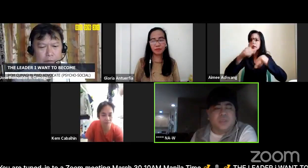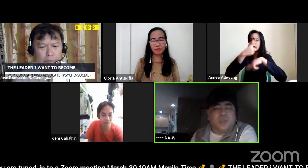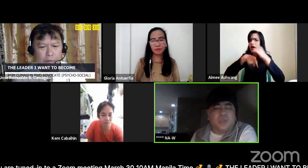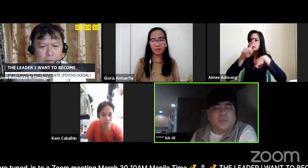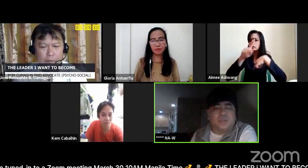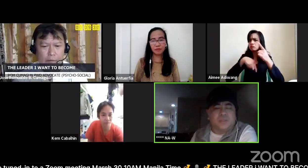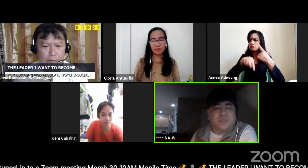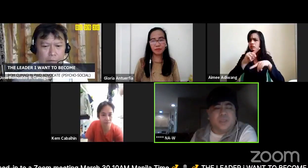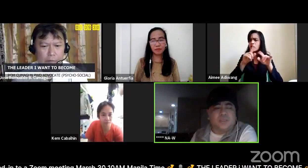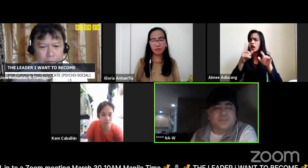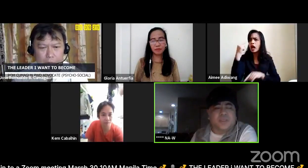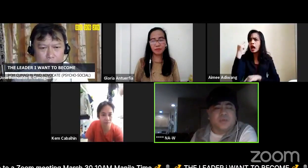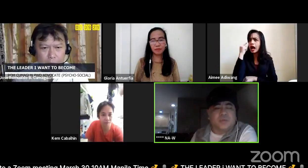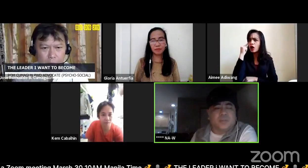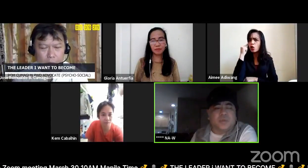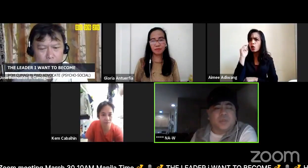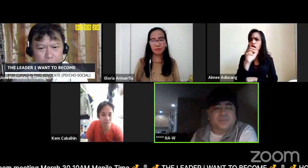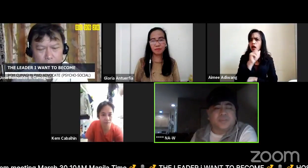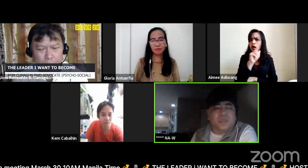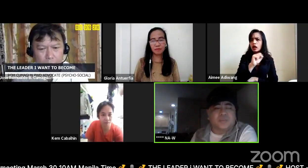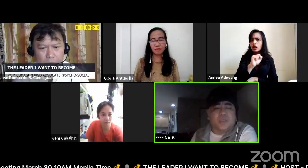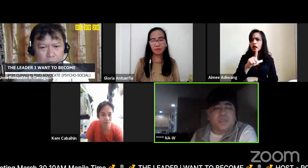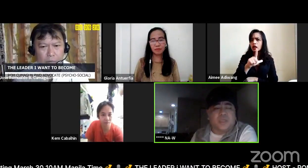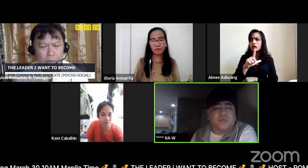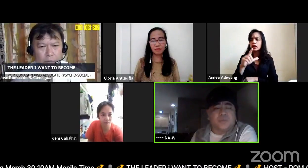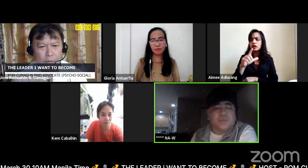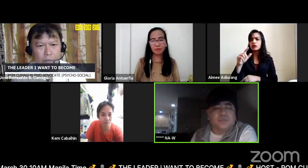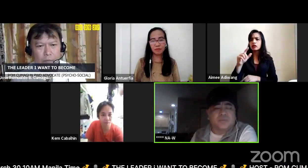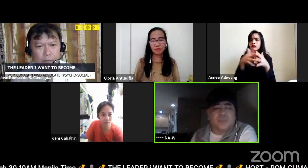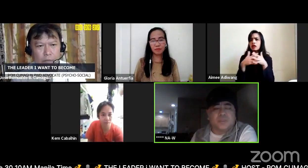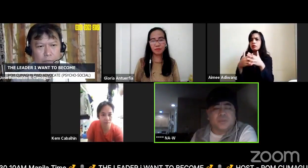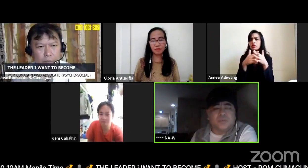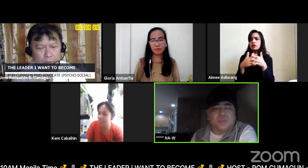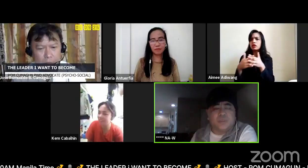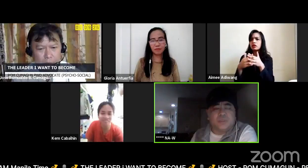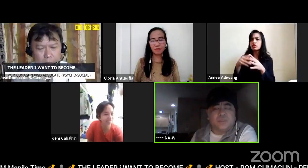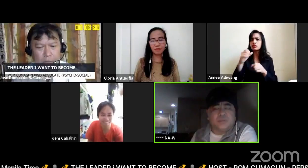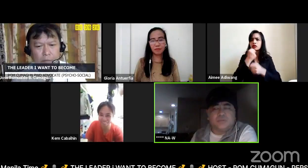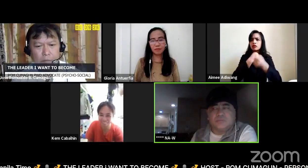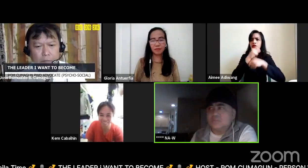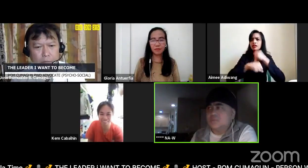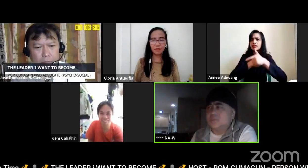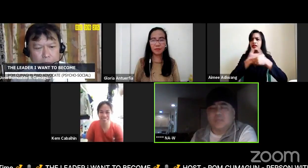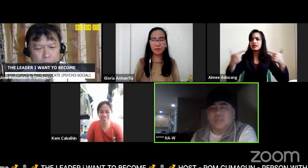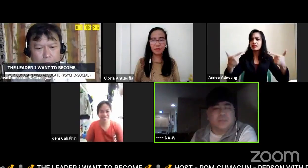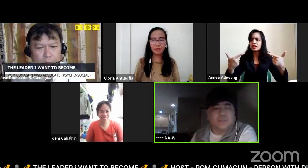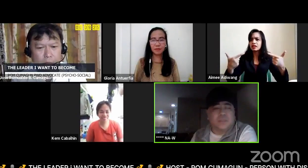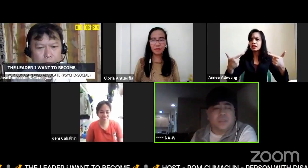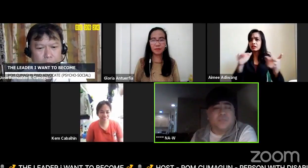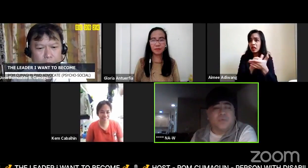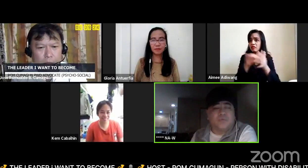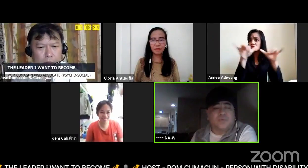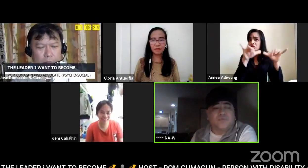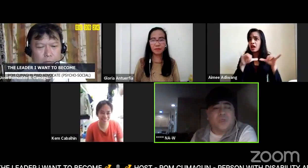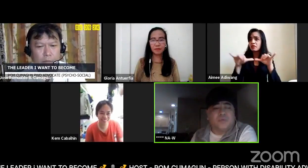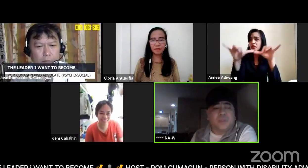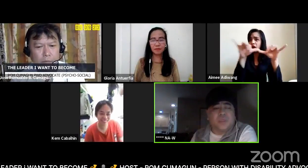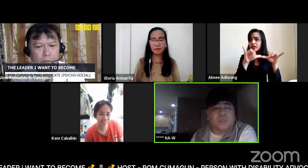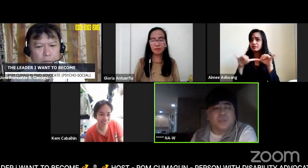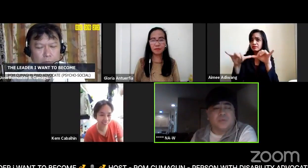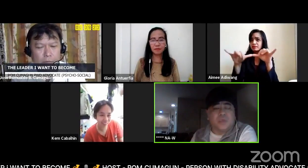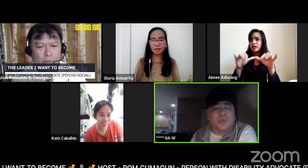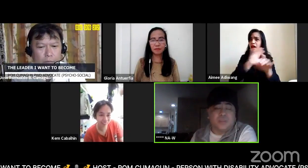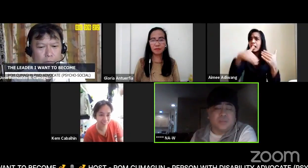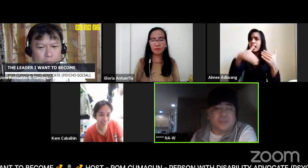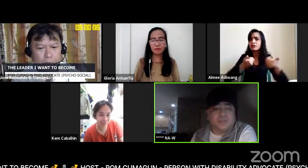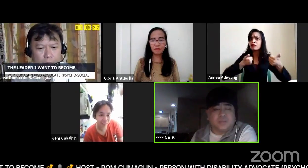language. I thought the ASL or the American Sign Language was the only standard that everyone was following.